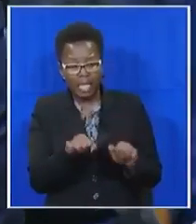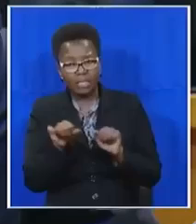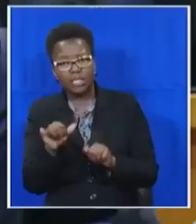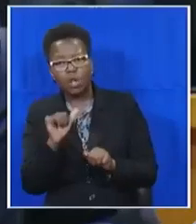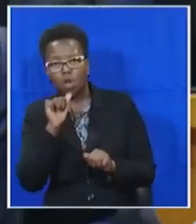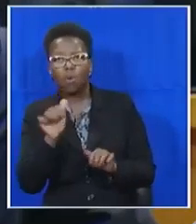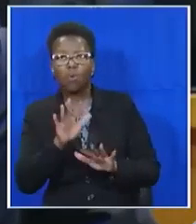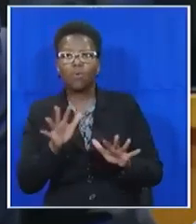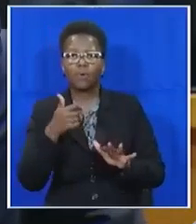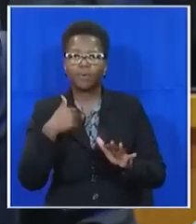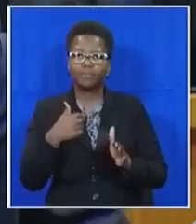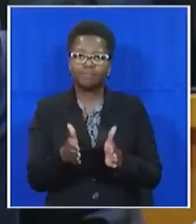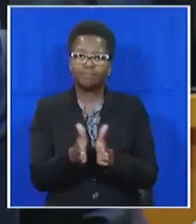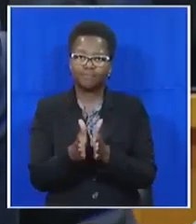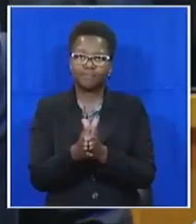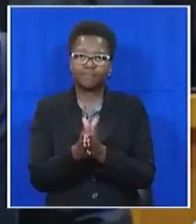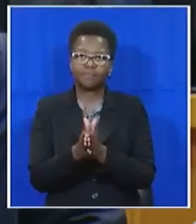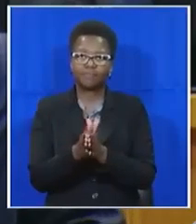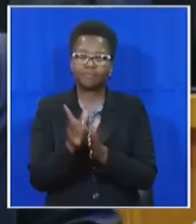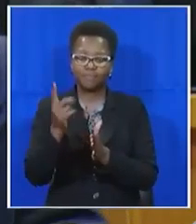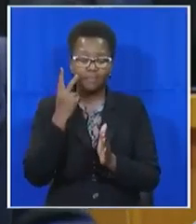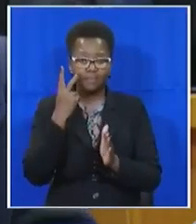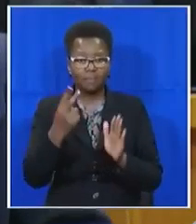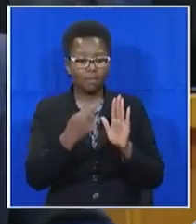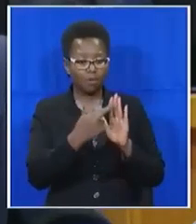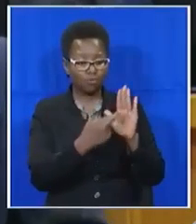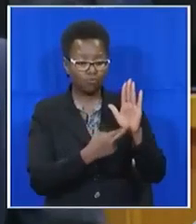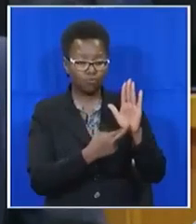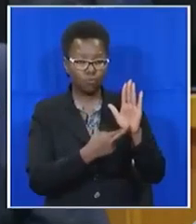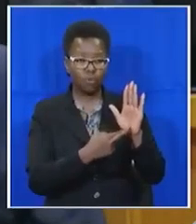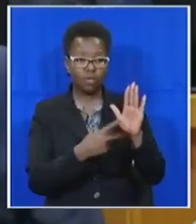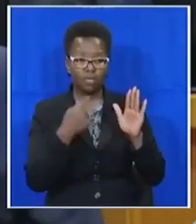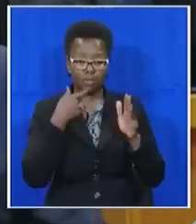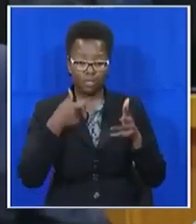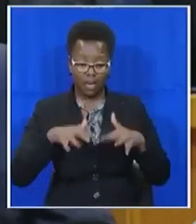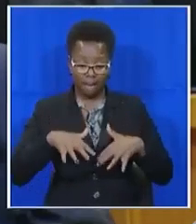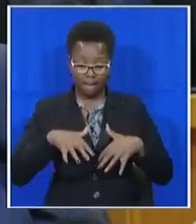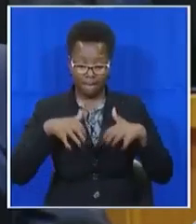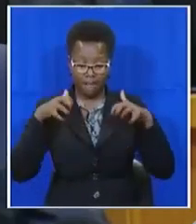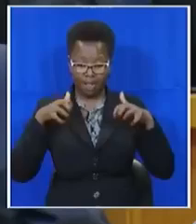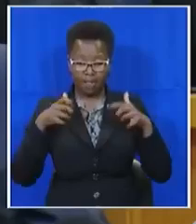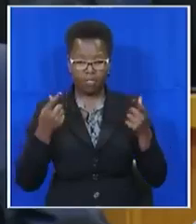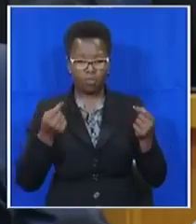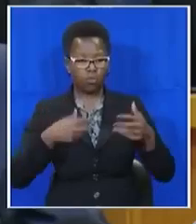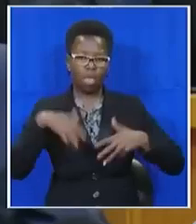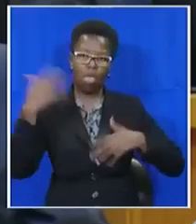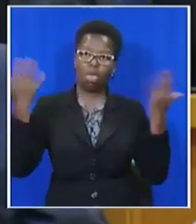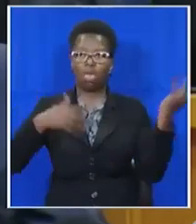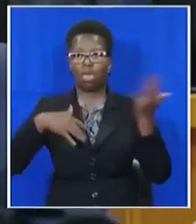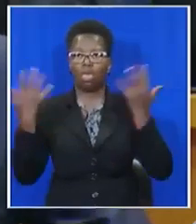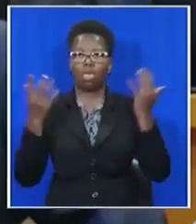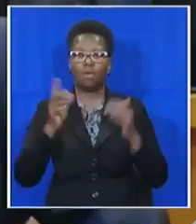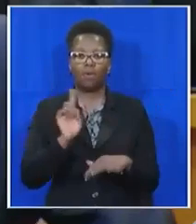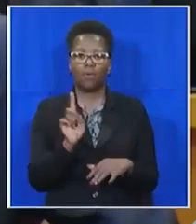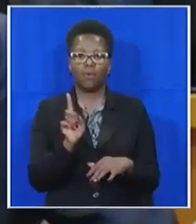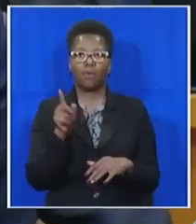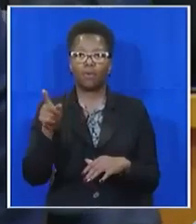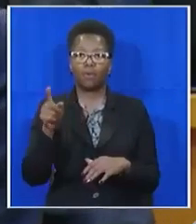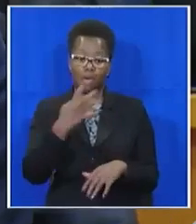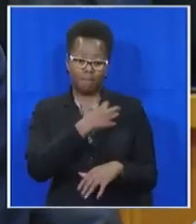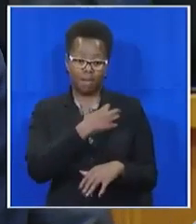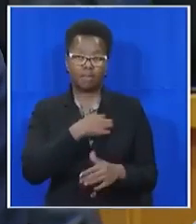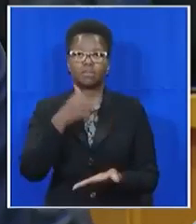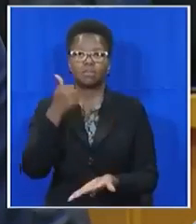I direct you to the rule around unparliamentary gestures in this House. As the Minister sat down,